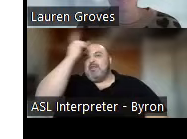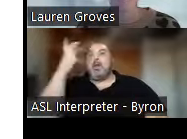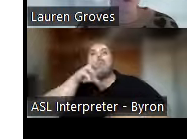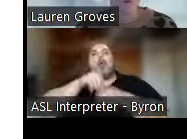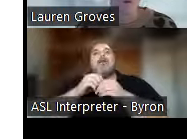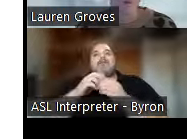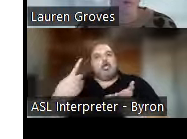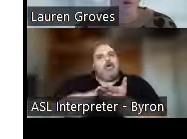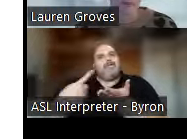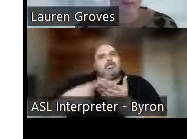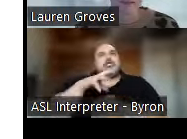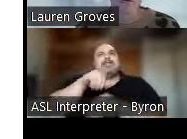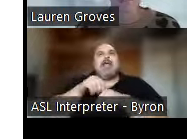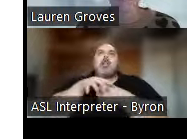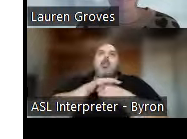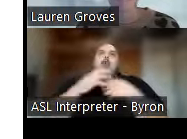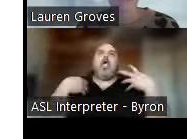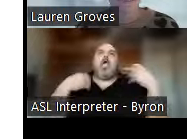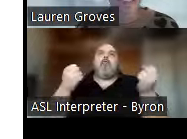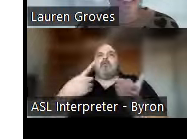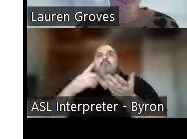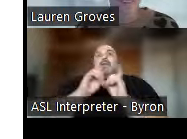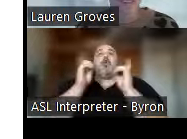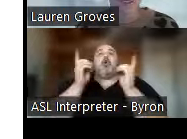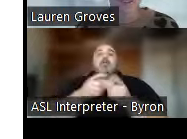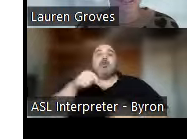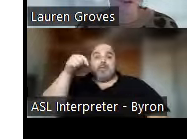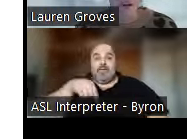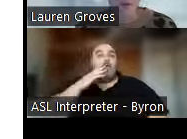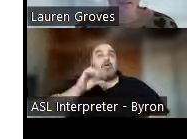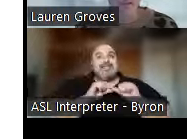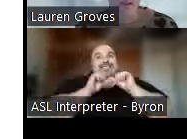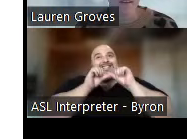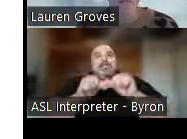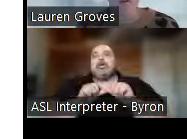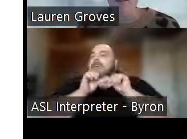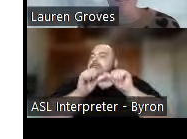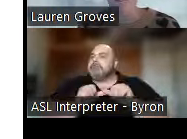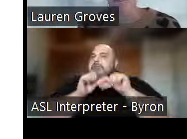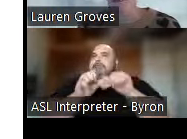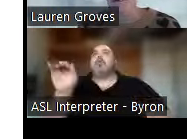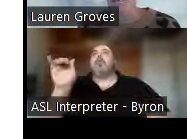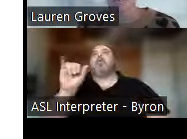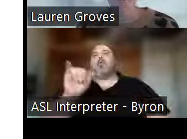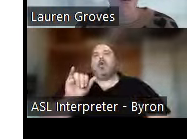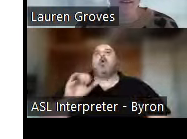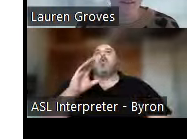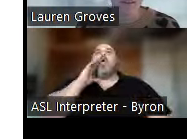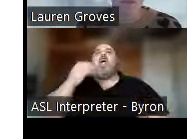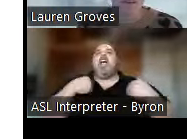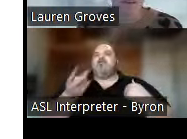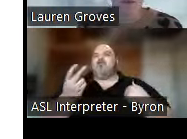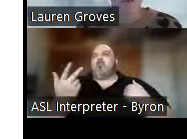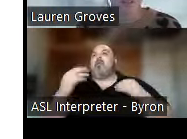conversation within local health departments. So that initiative will continue and is ongoing as well. And we'll have 2 to 3 more